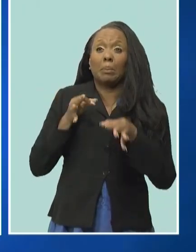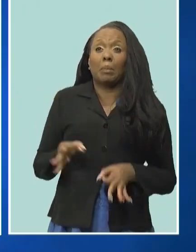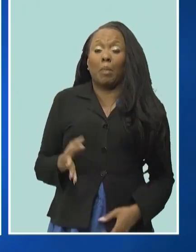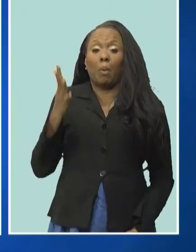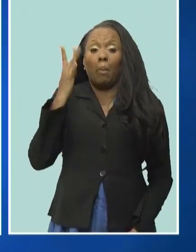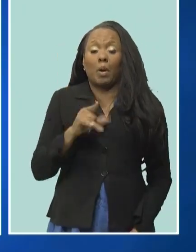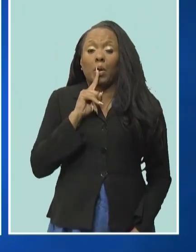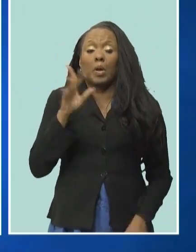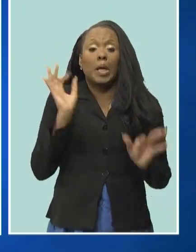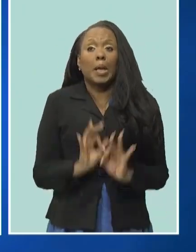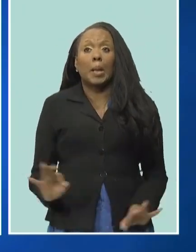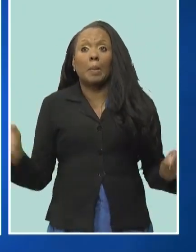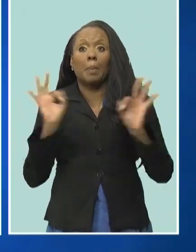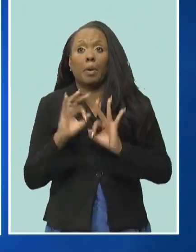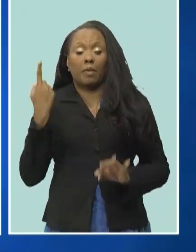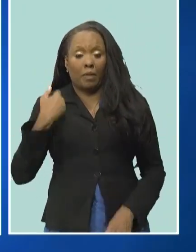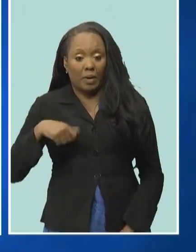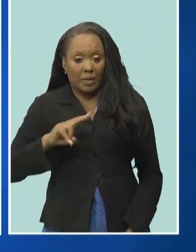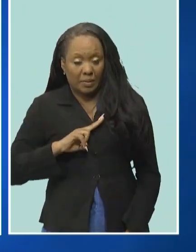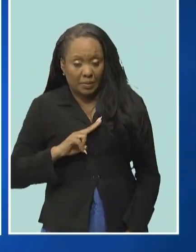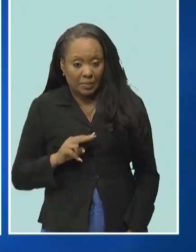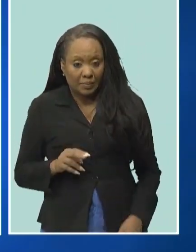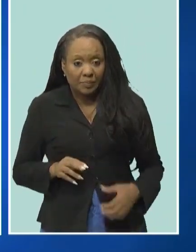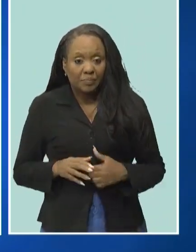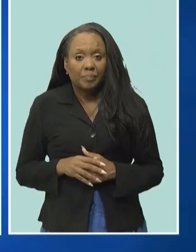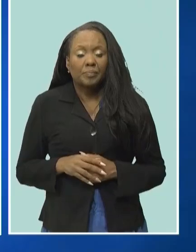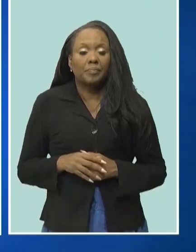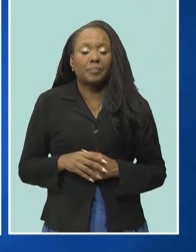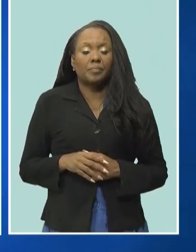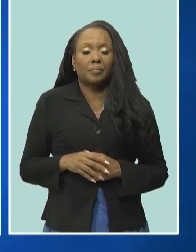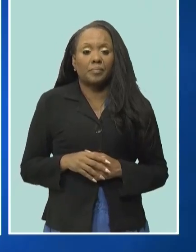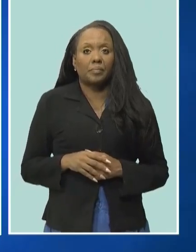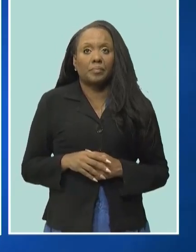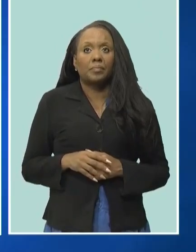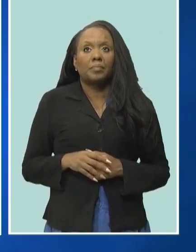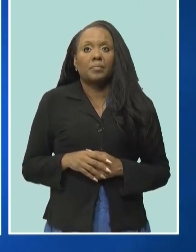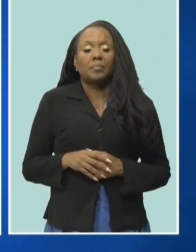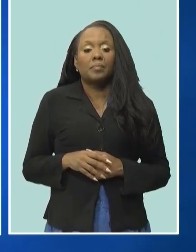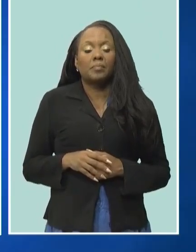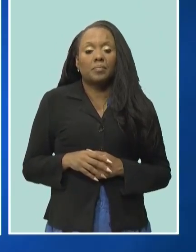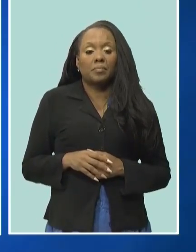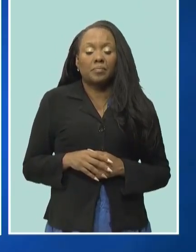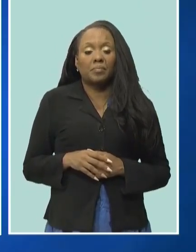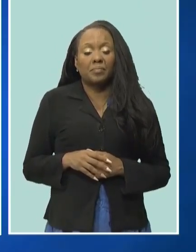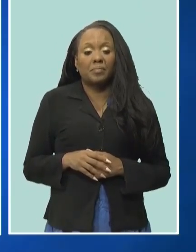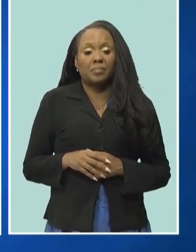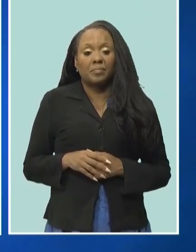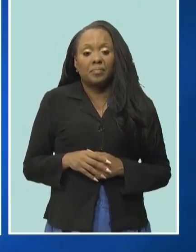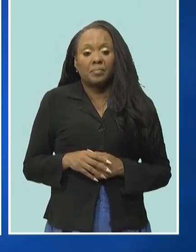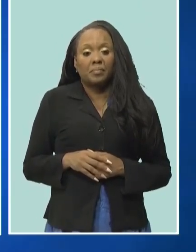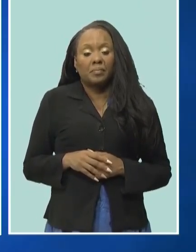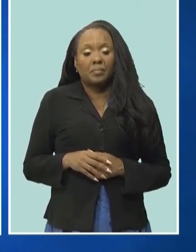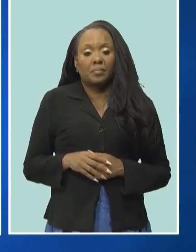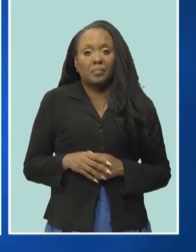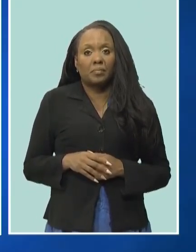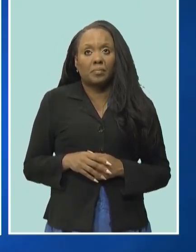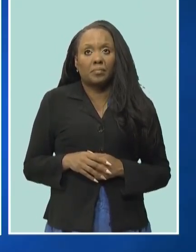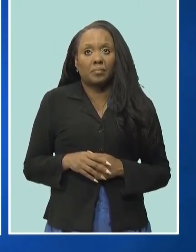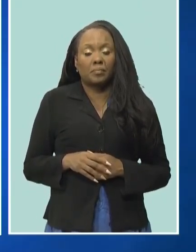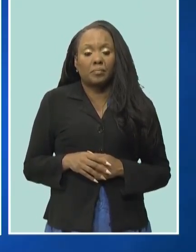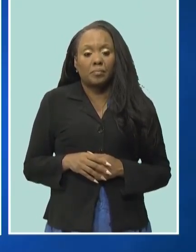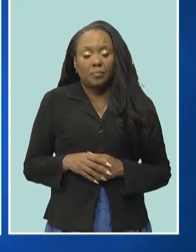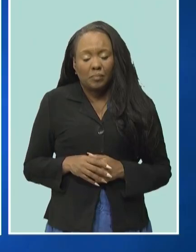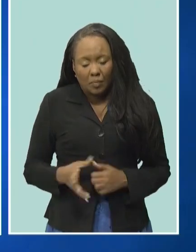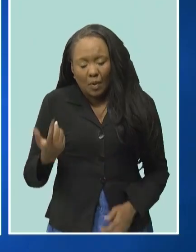new venture is important. Unless we change the trajectory of carbon emissions